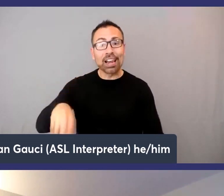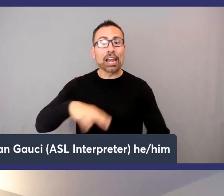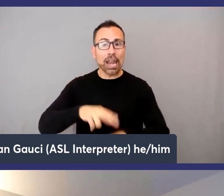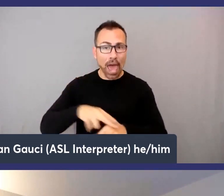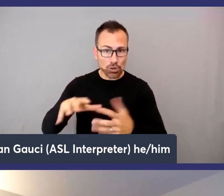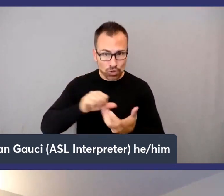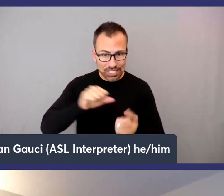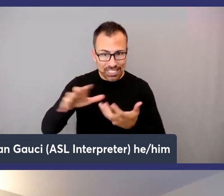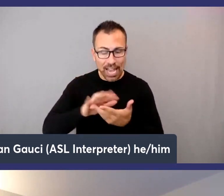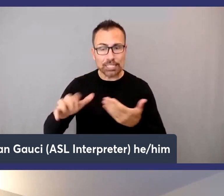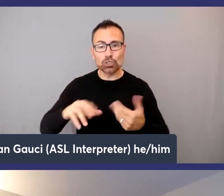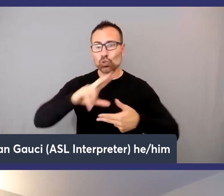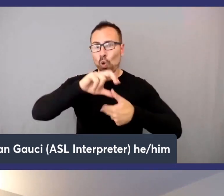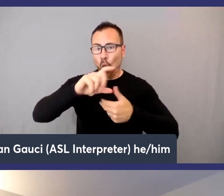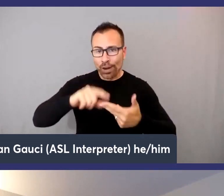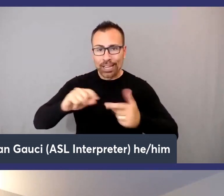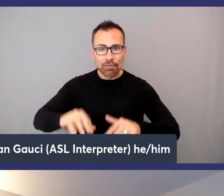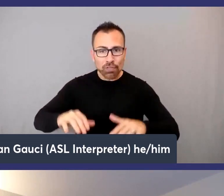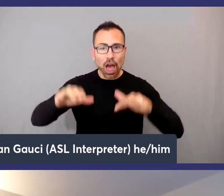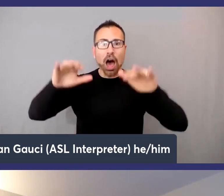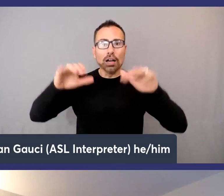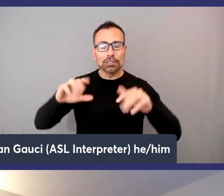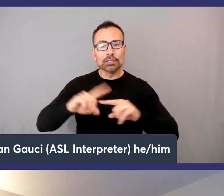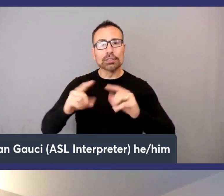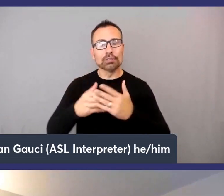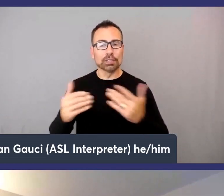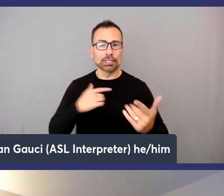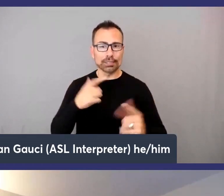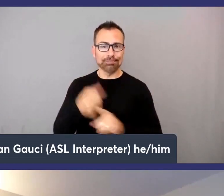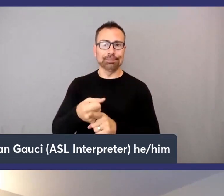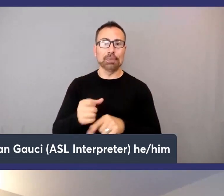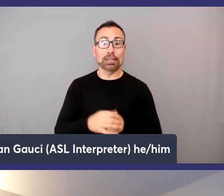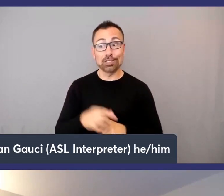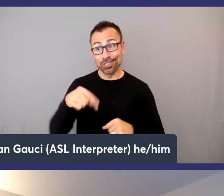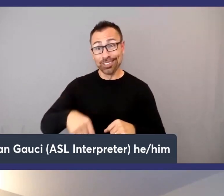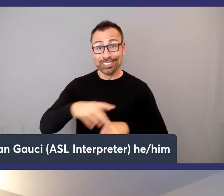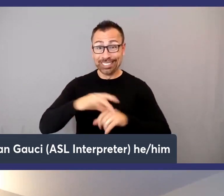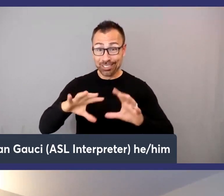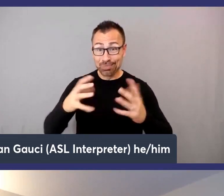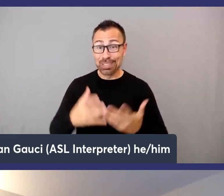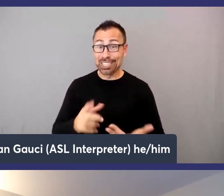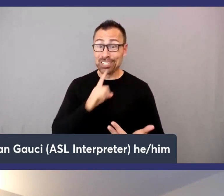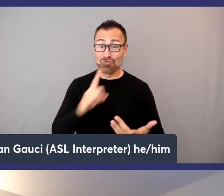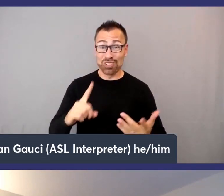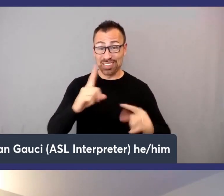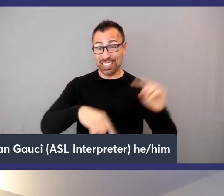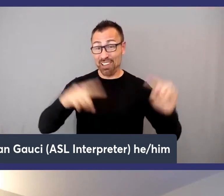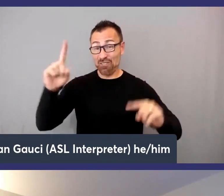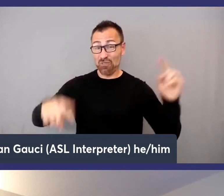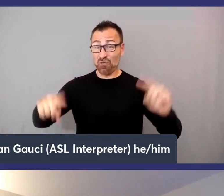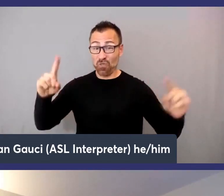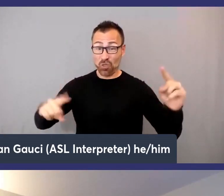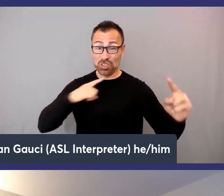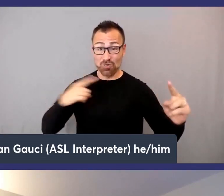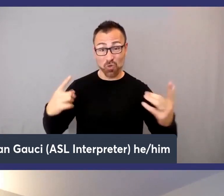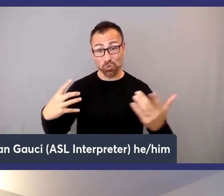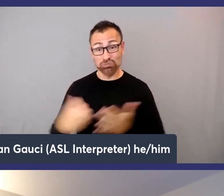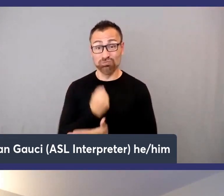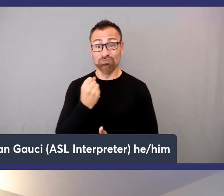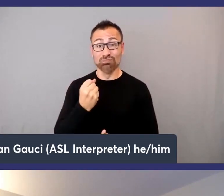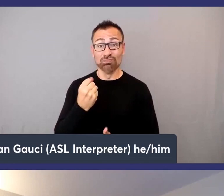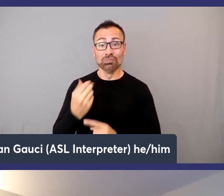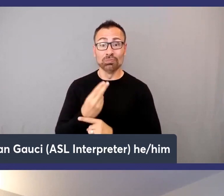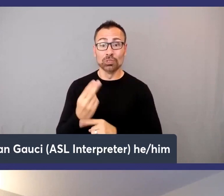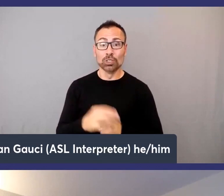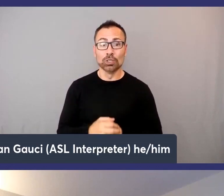common theme used throughout all of these different and quite diverse different use cases. Yeah, that makes a lot of sense, and